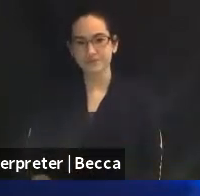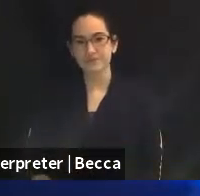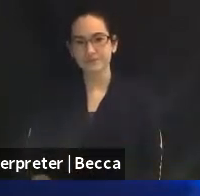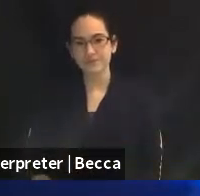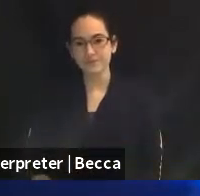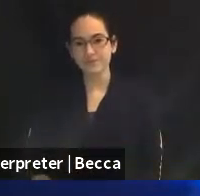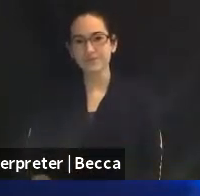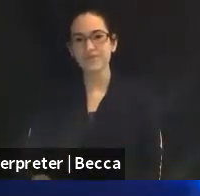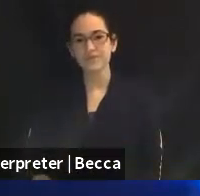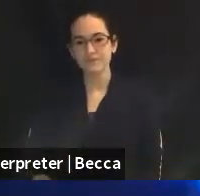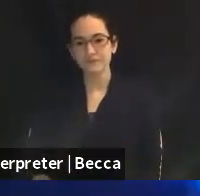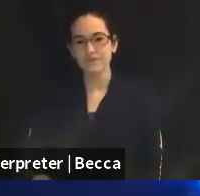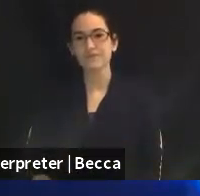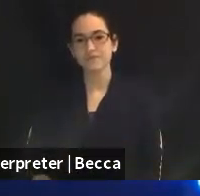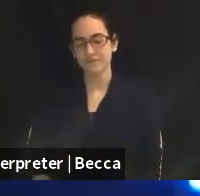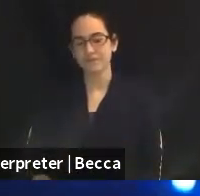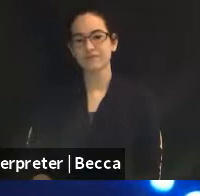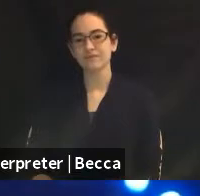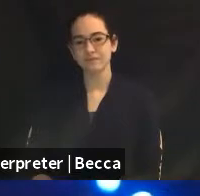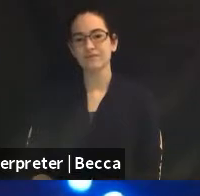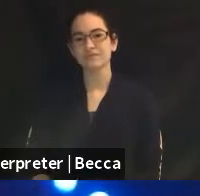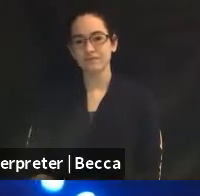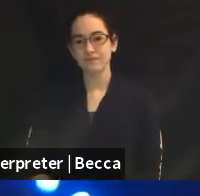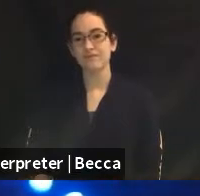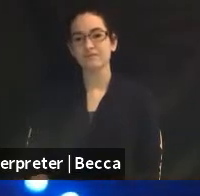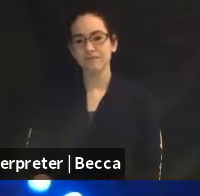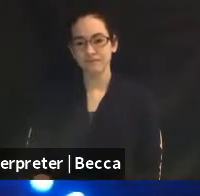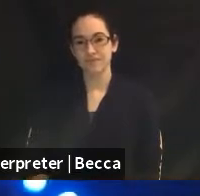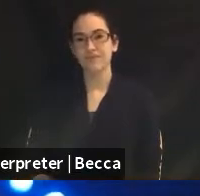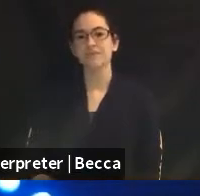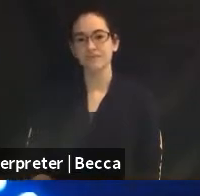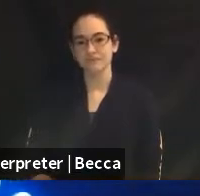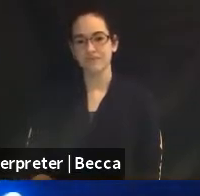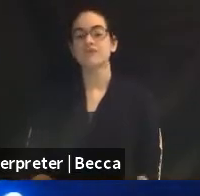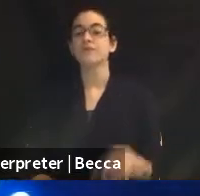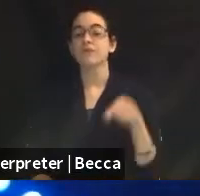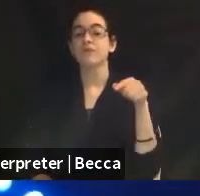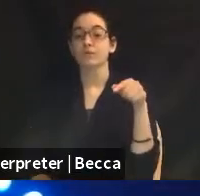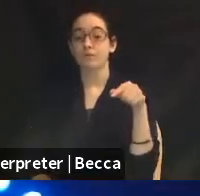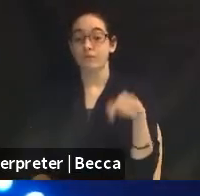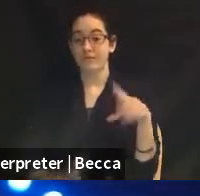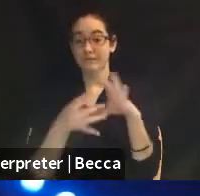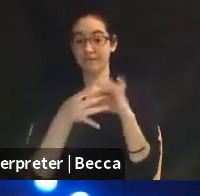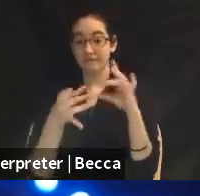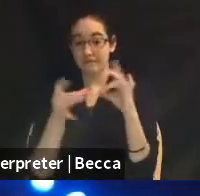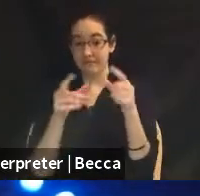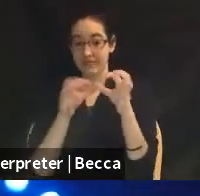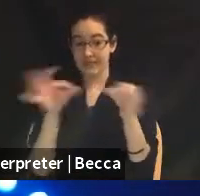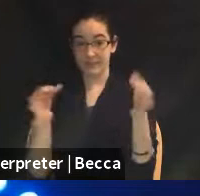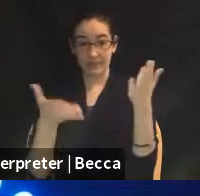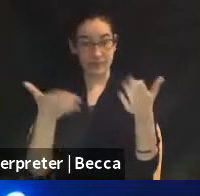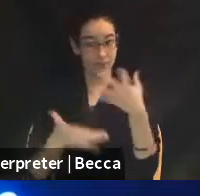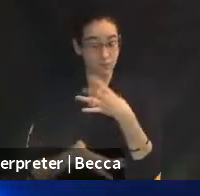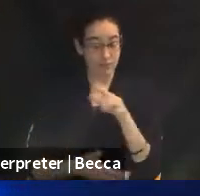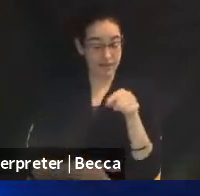And I'm just going to make a statement that you might not like. But I'm going to look at every one of you across this room, and I'm going to look in the camera